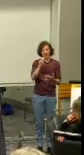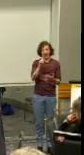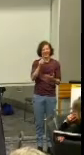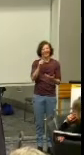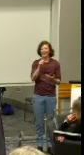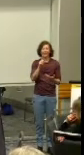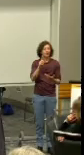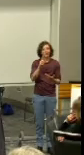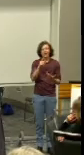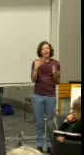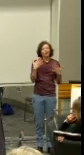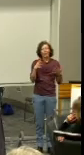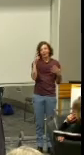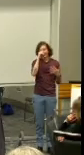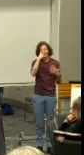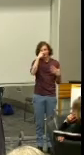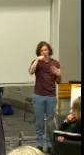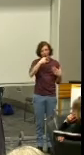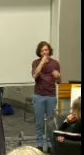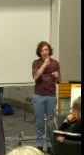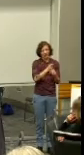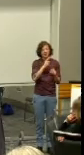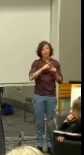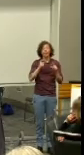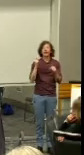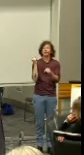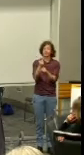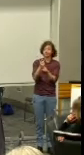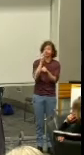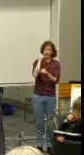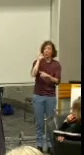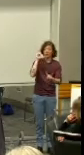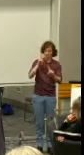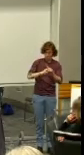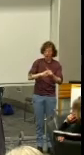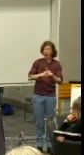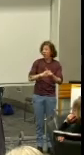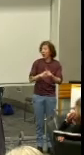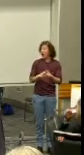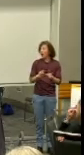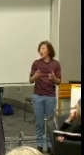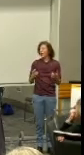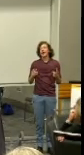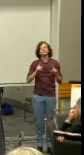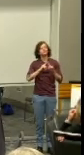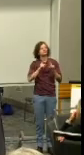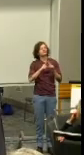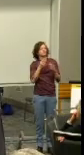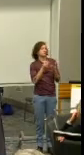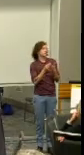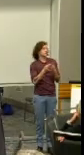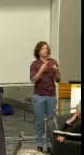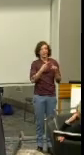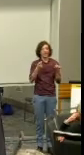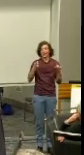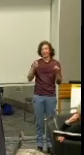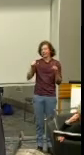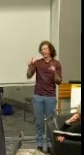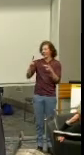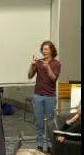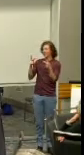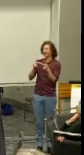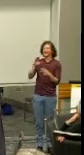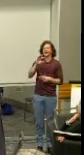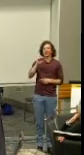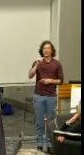for that next year. And then there's a number of philanthropic dollars that we're looking at and capital campaigns. So whilst we're not fully there